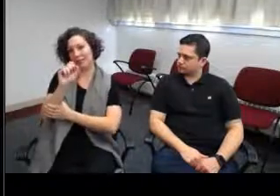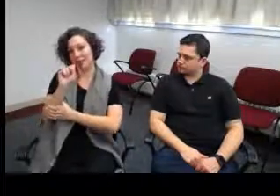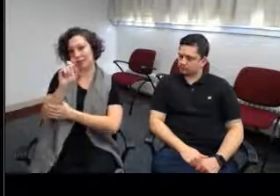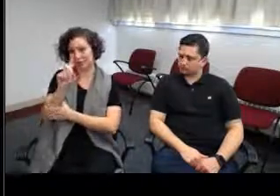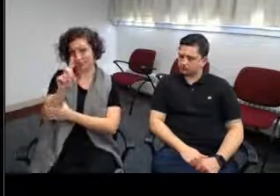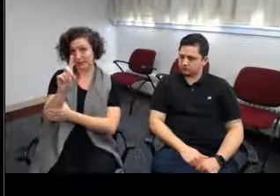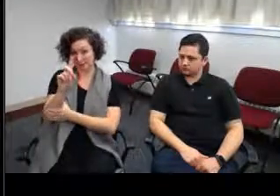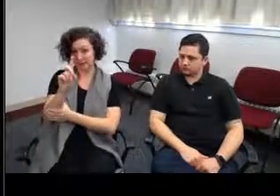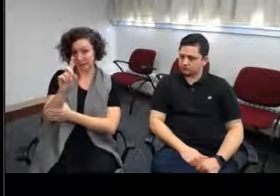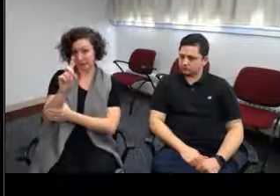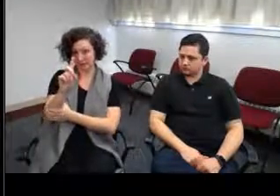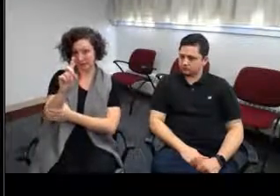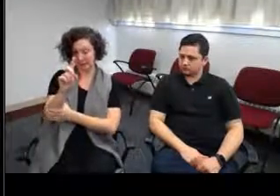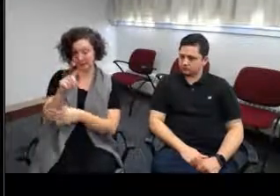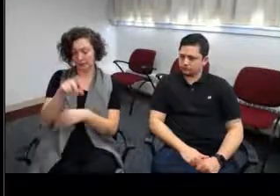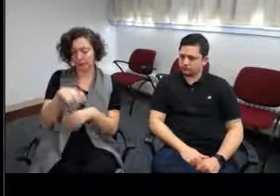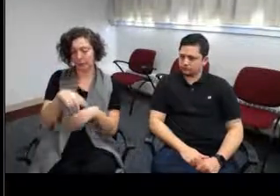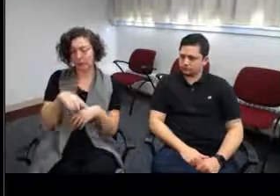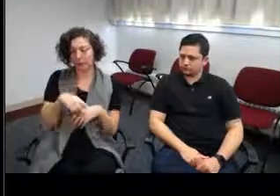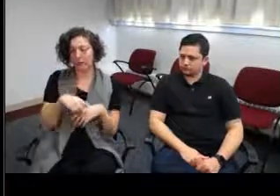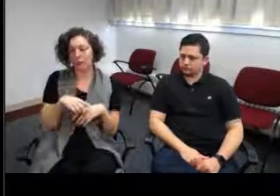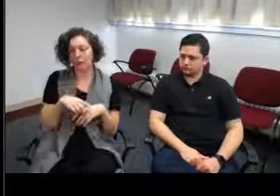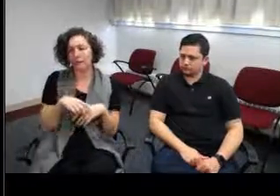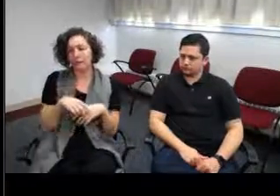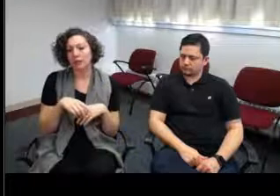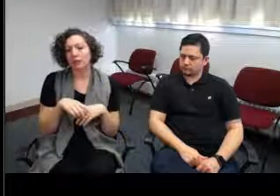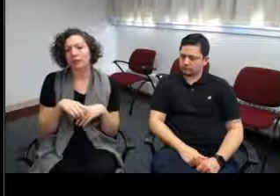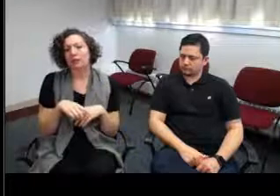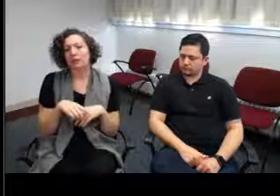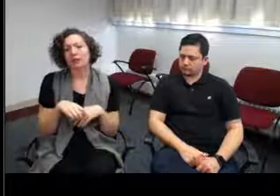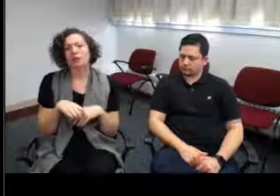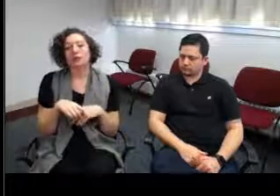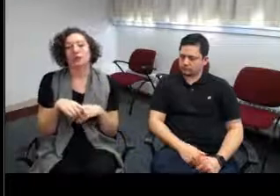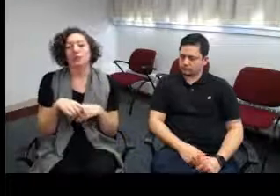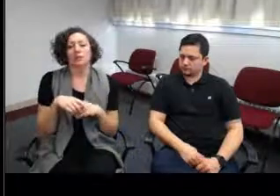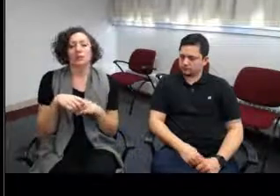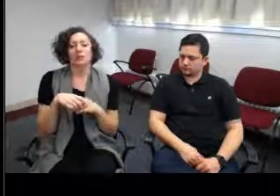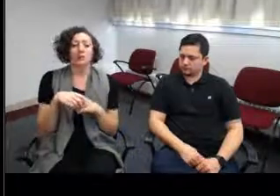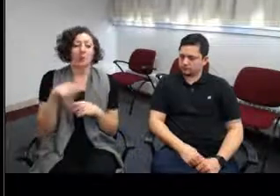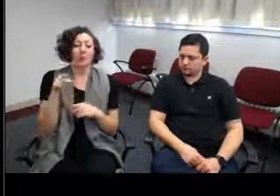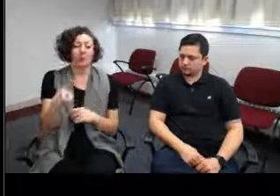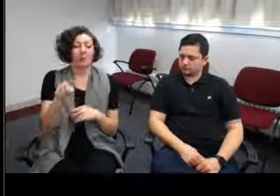Restructuring, and this is for PTSD specifically.